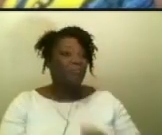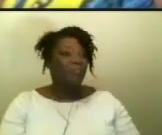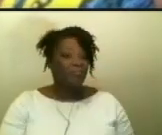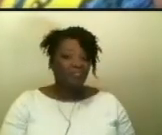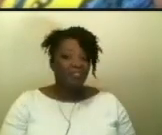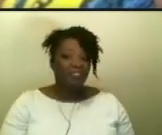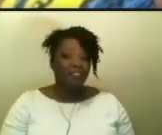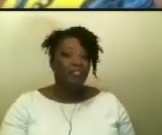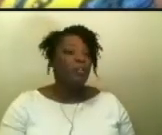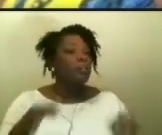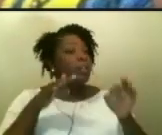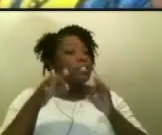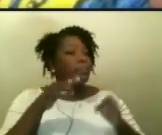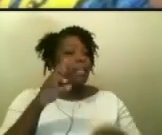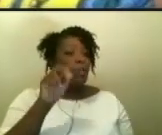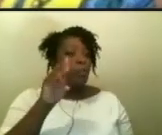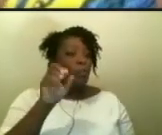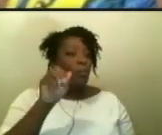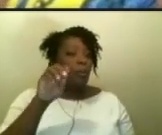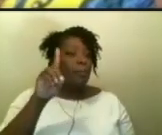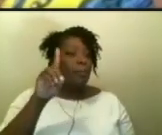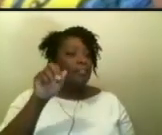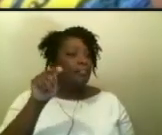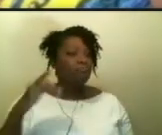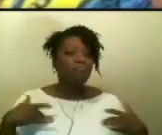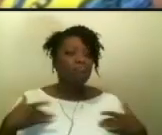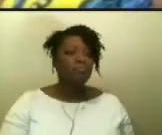what Ramadan is about.